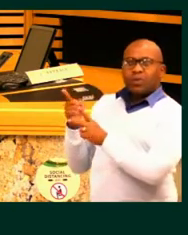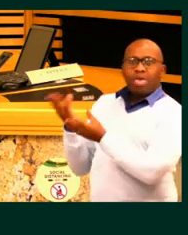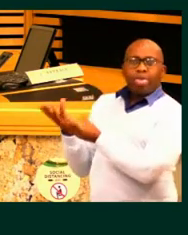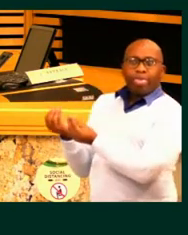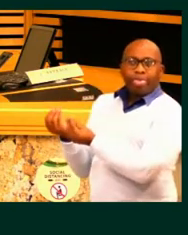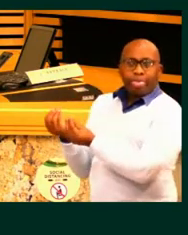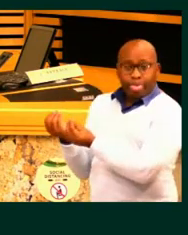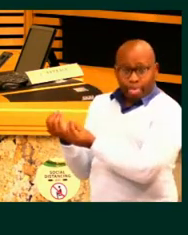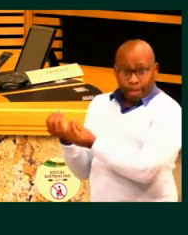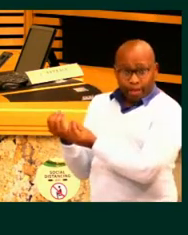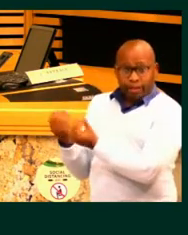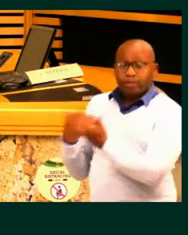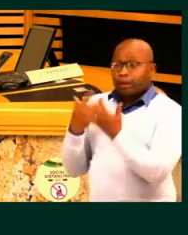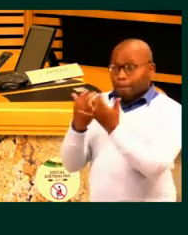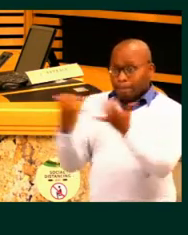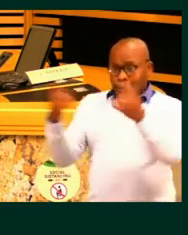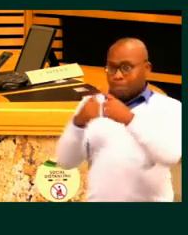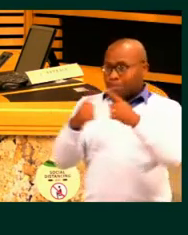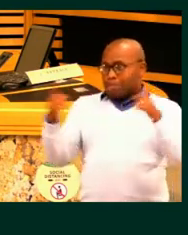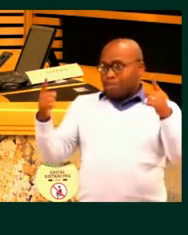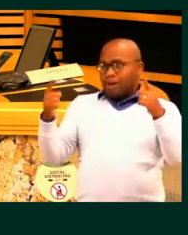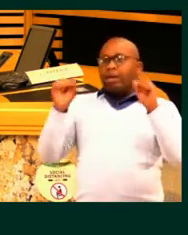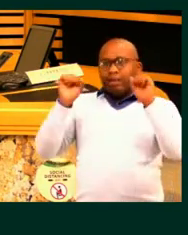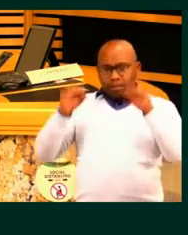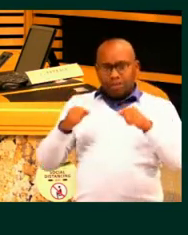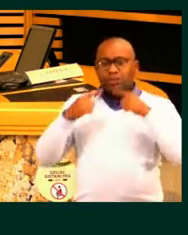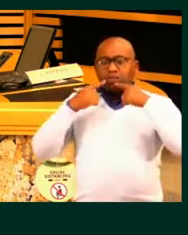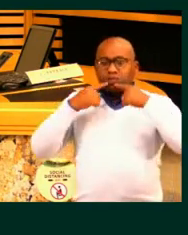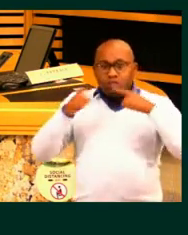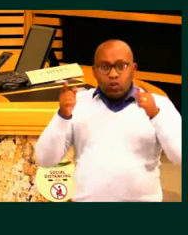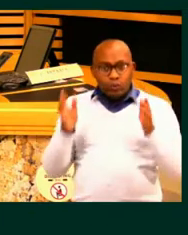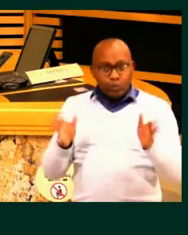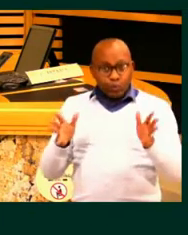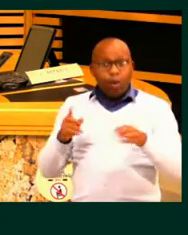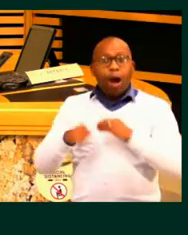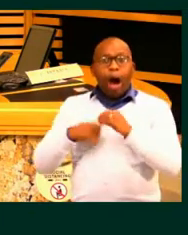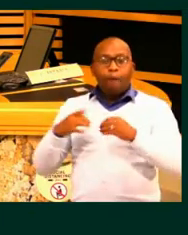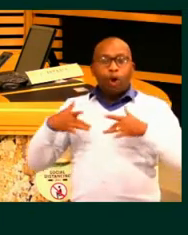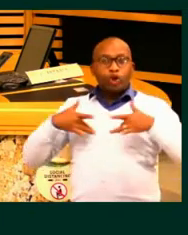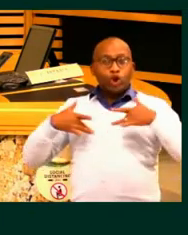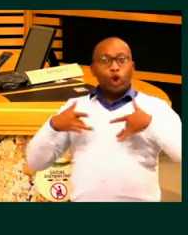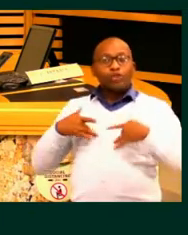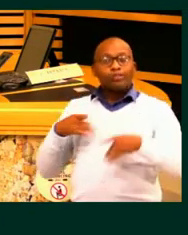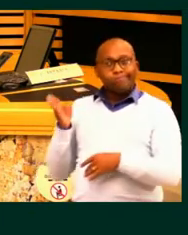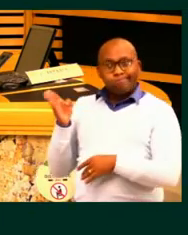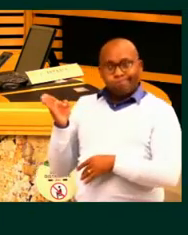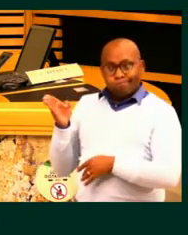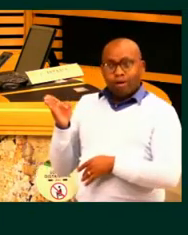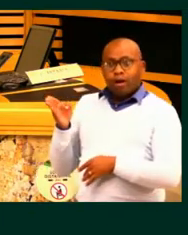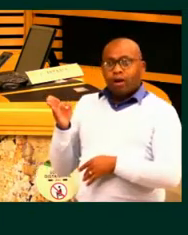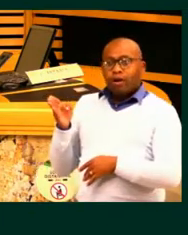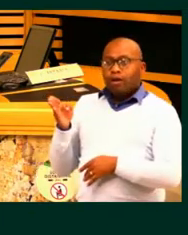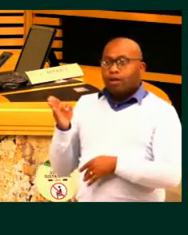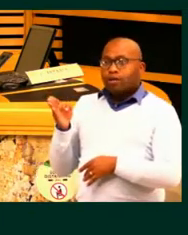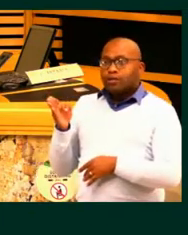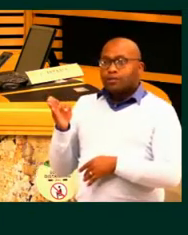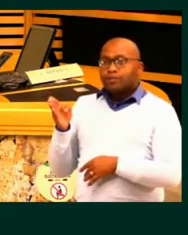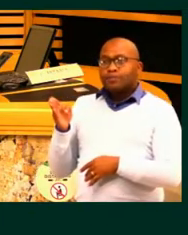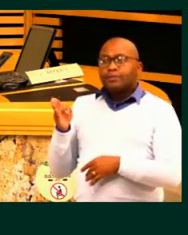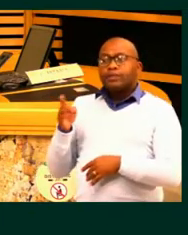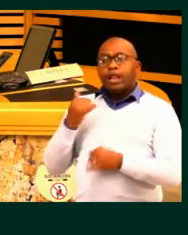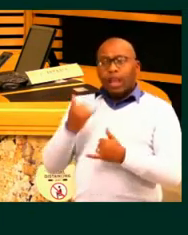this house and indeed the Mec have all voiced concern over this Rising Scourge and it would appear that we have found common